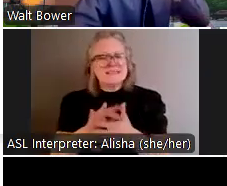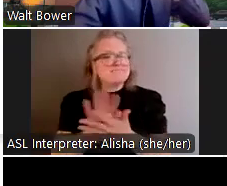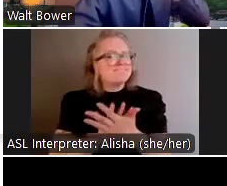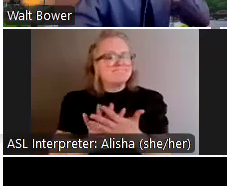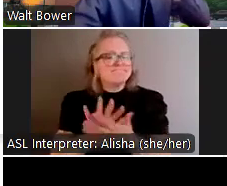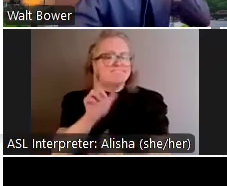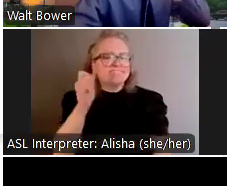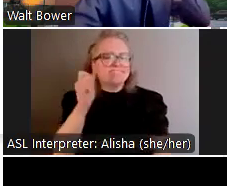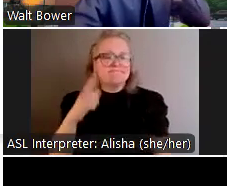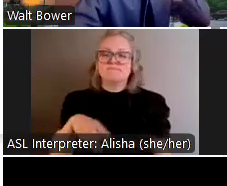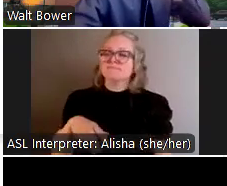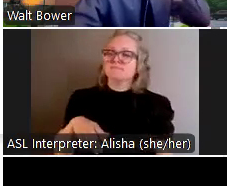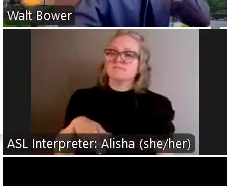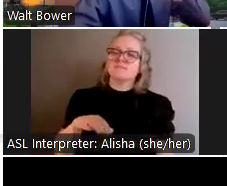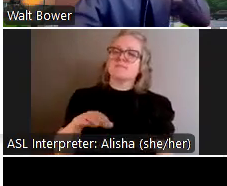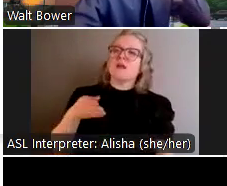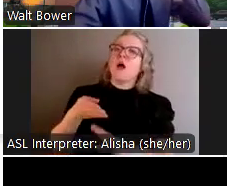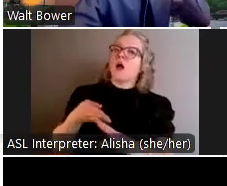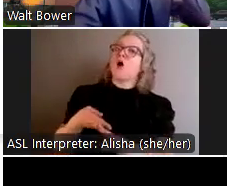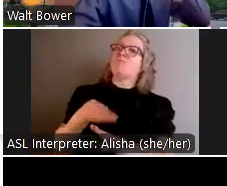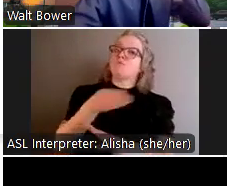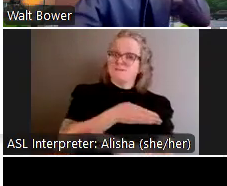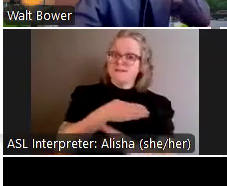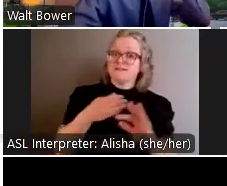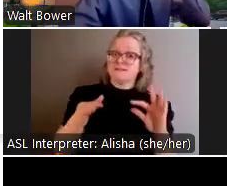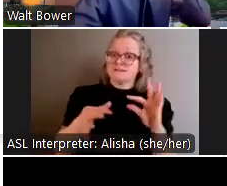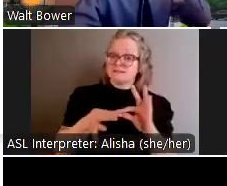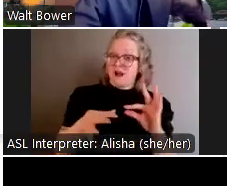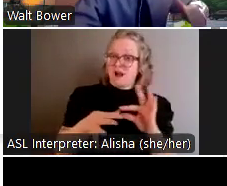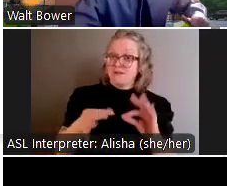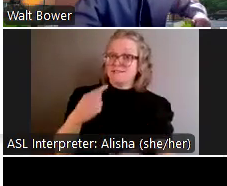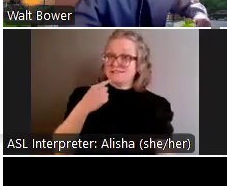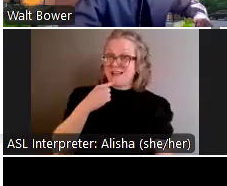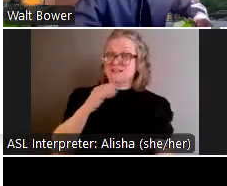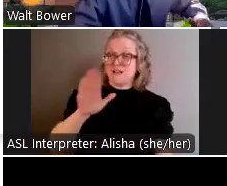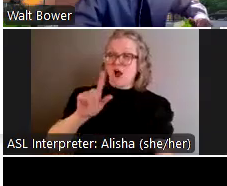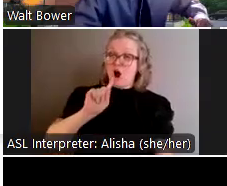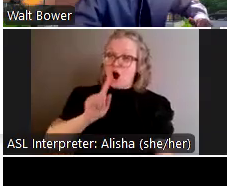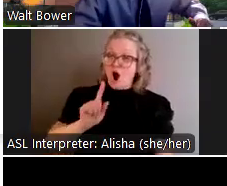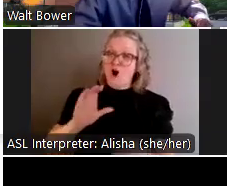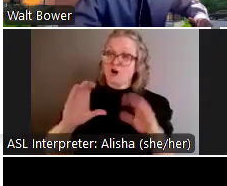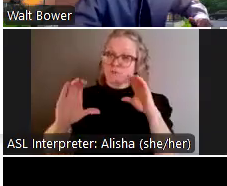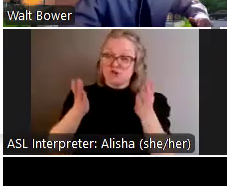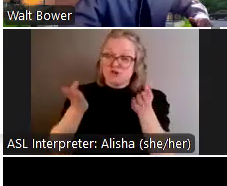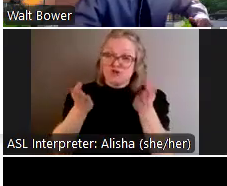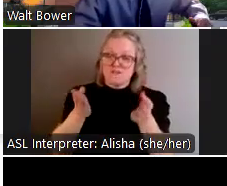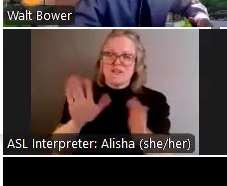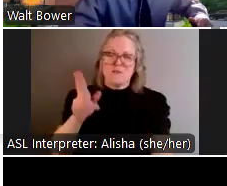A previous comment is our communication services. Let's